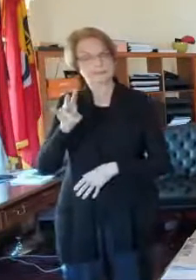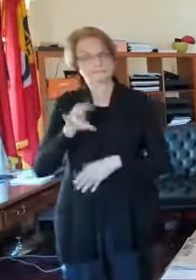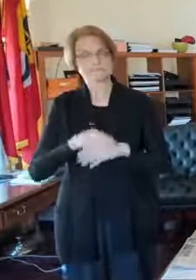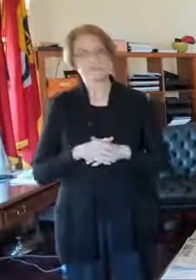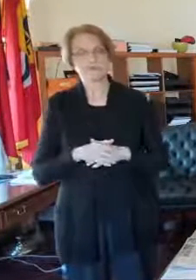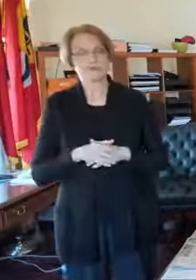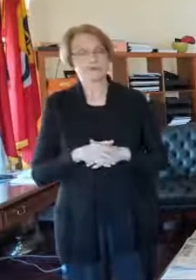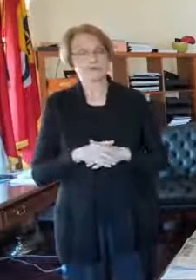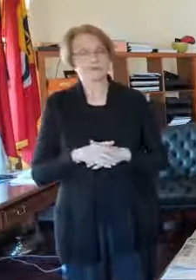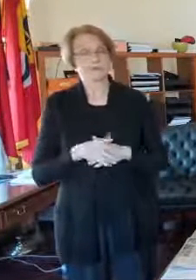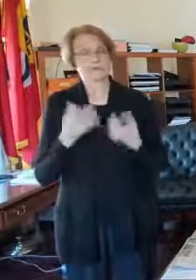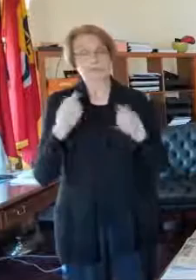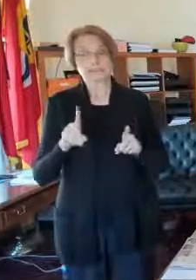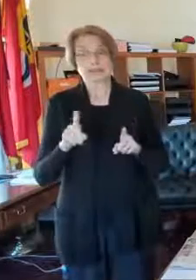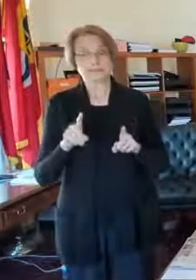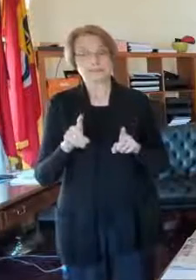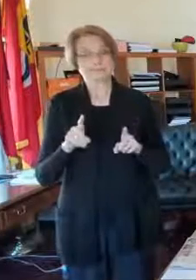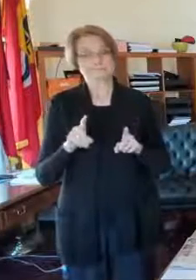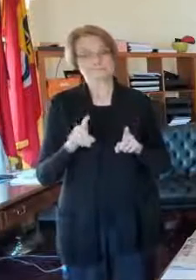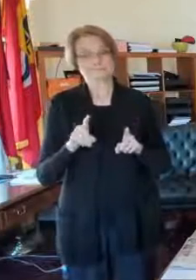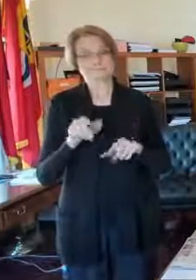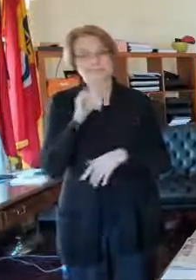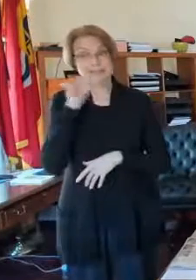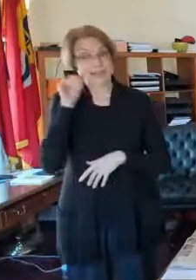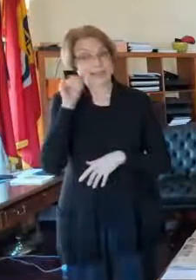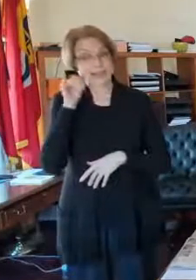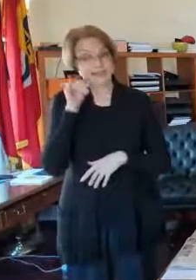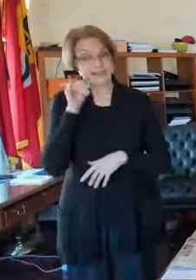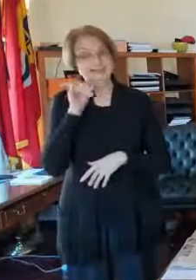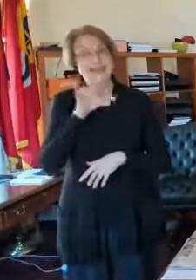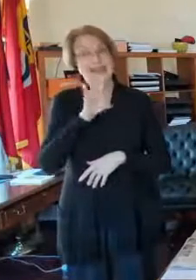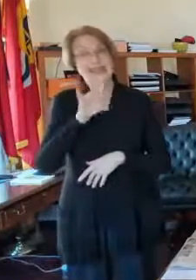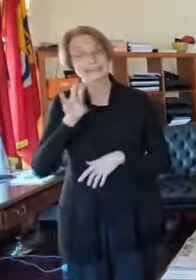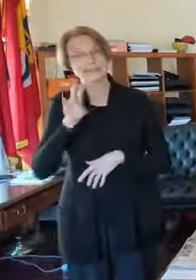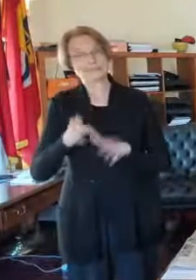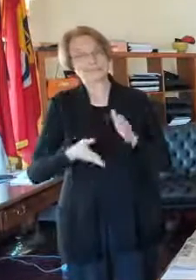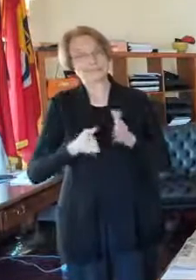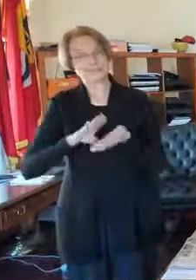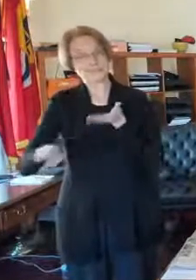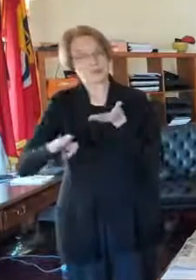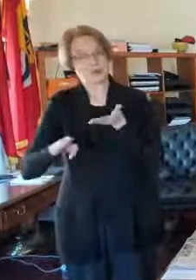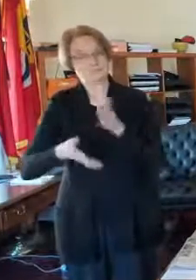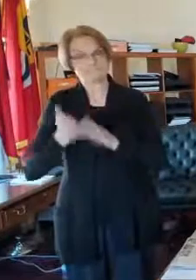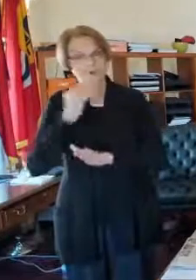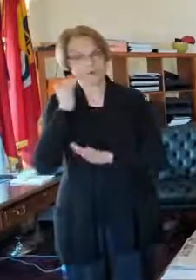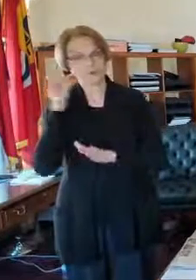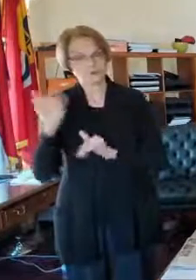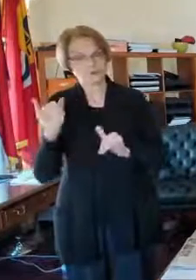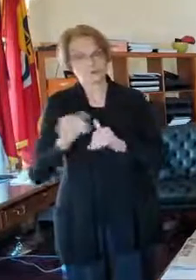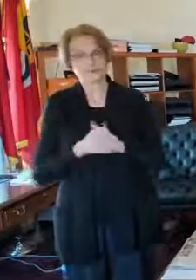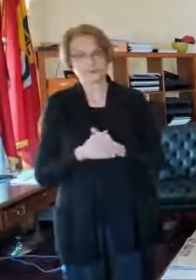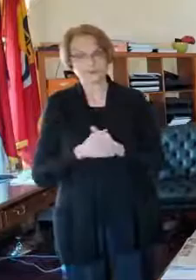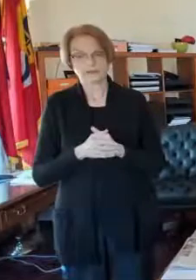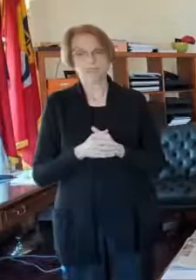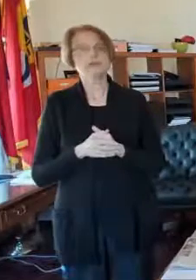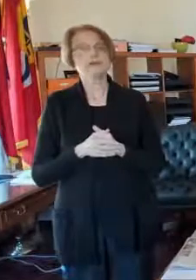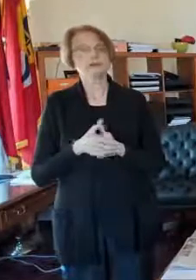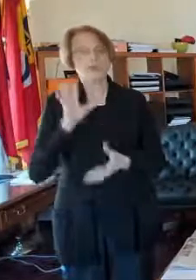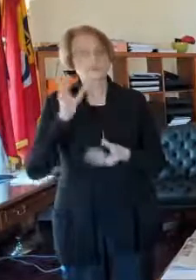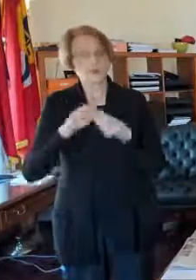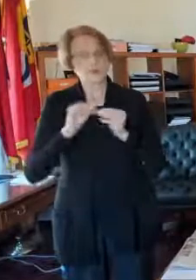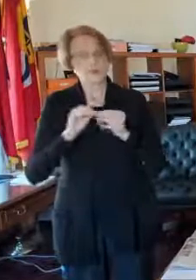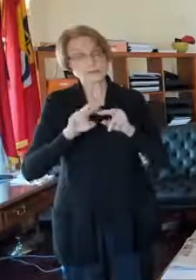coincidentally, I guess 87 people discharged as well on that day. So a number of cases are coming down.